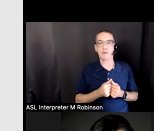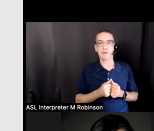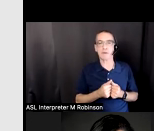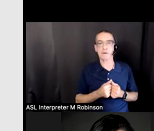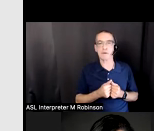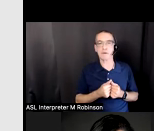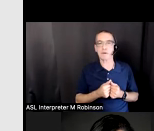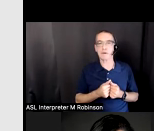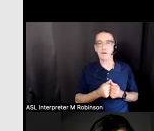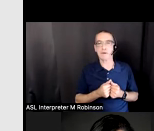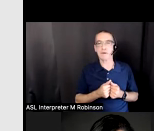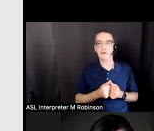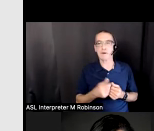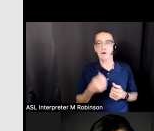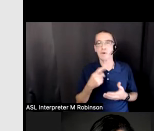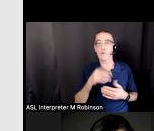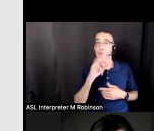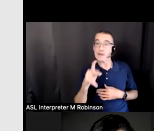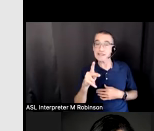were lots of them.